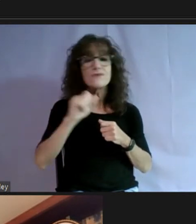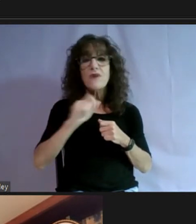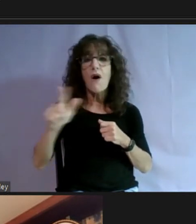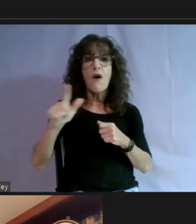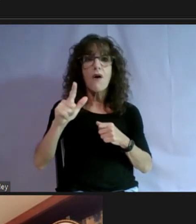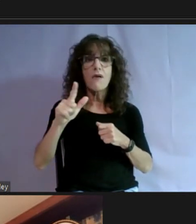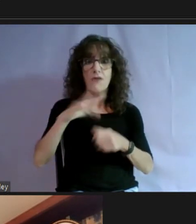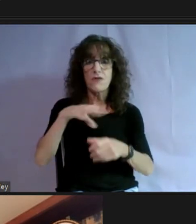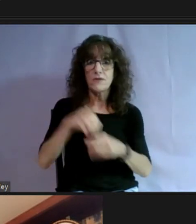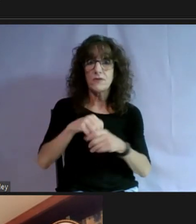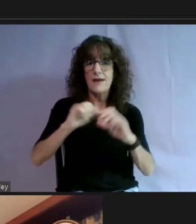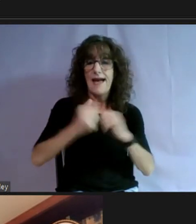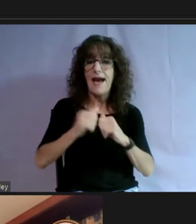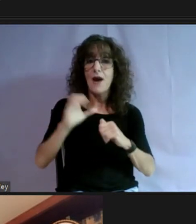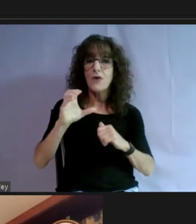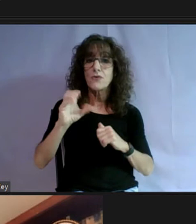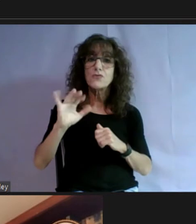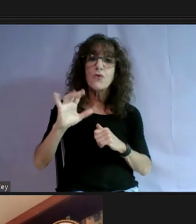factor into how